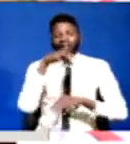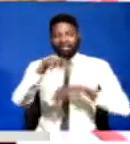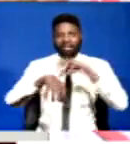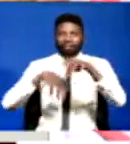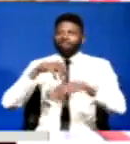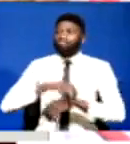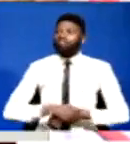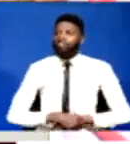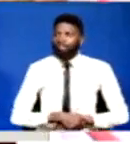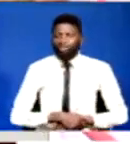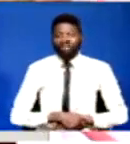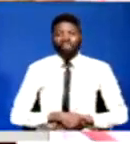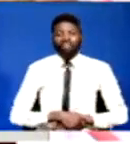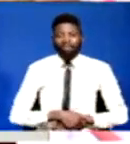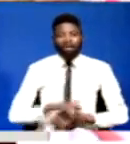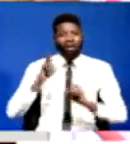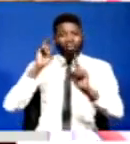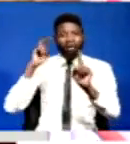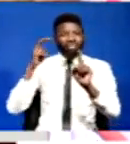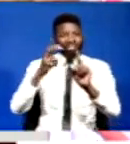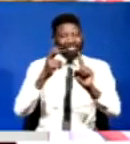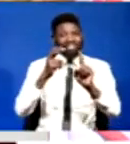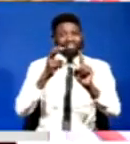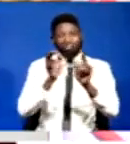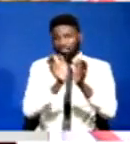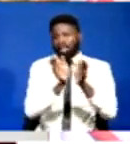looked at a wider perspective because it's going to benefit both the lodge